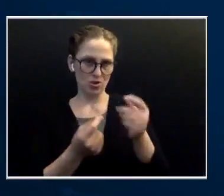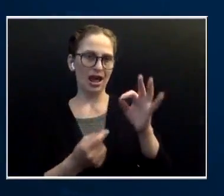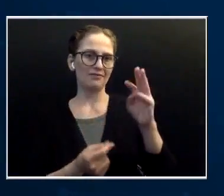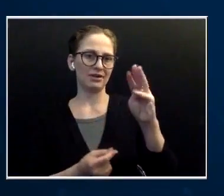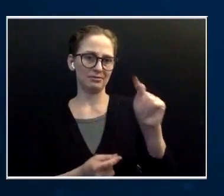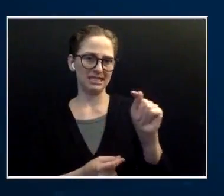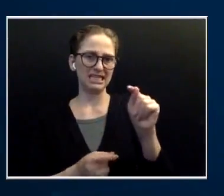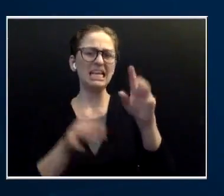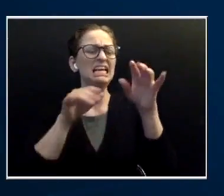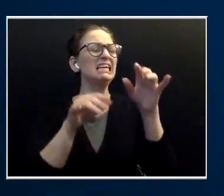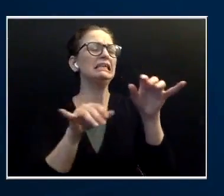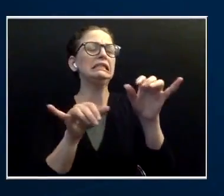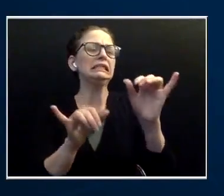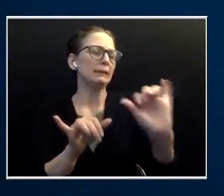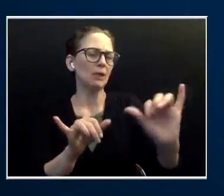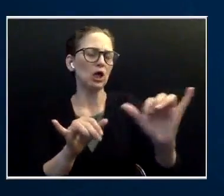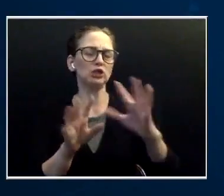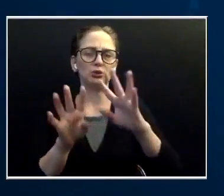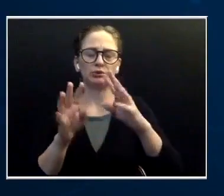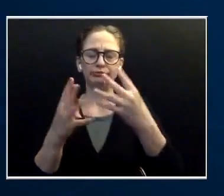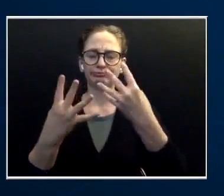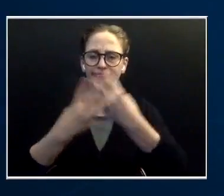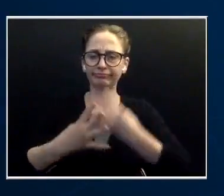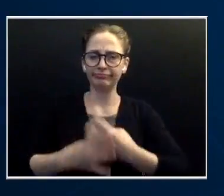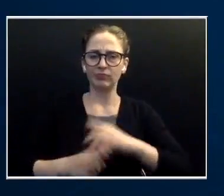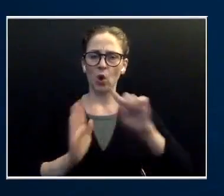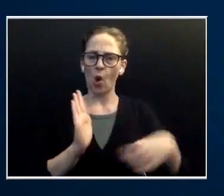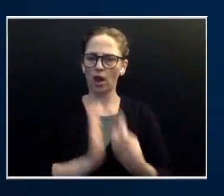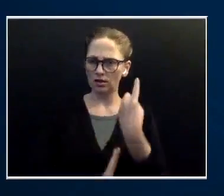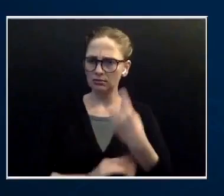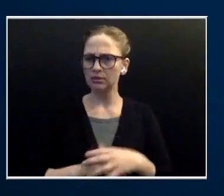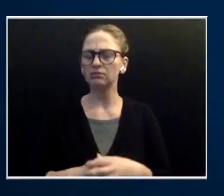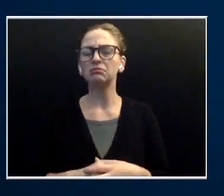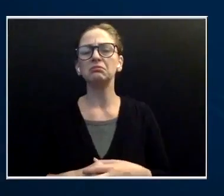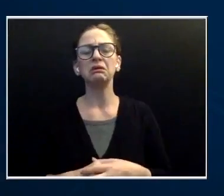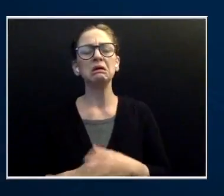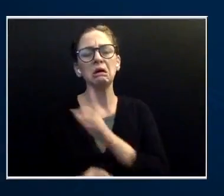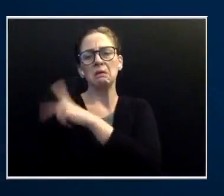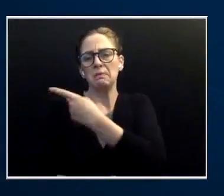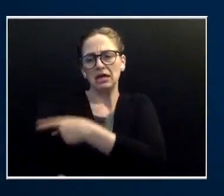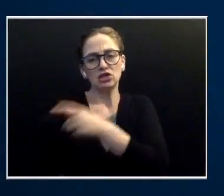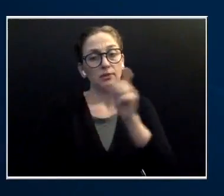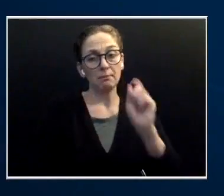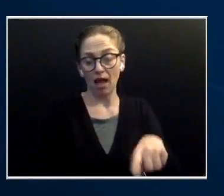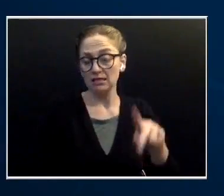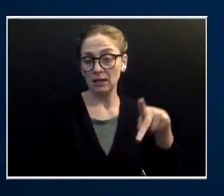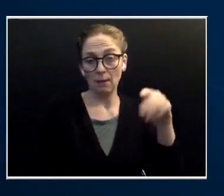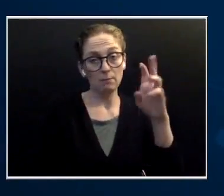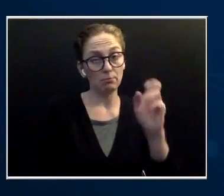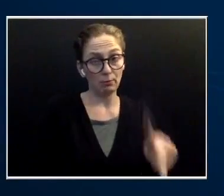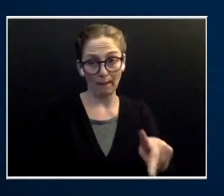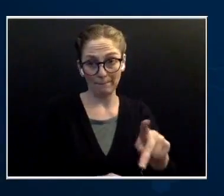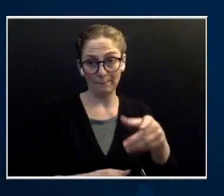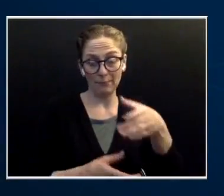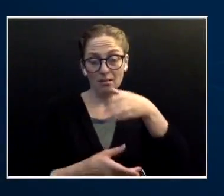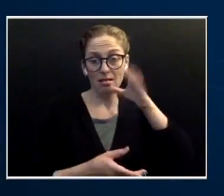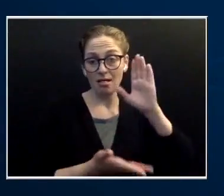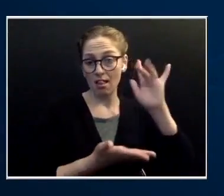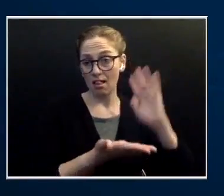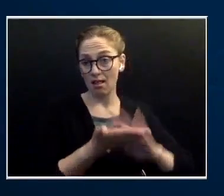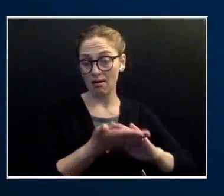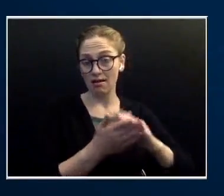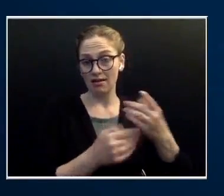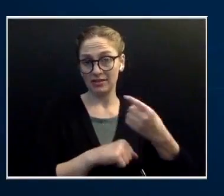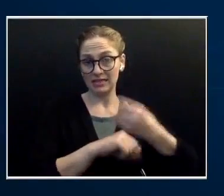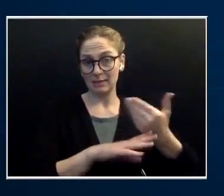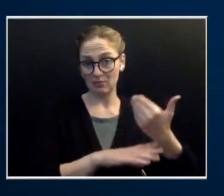colonoscopy. So patients have to go through the colonoscopy prep the day before. After this, we do the colonoscopy. We insert the colon. We insert actually a scope,